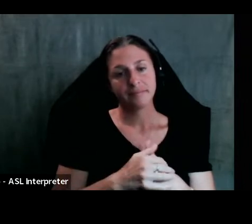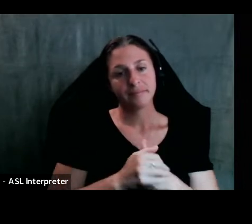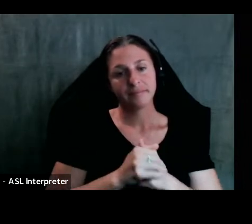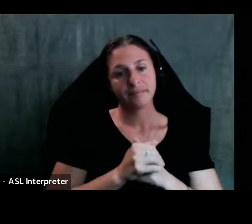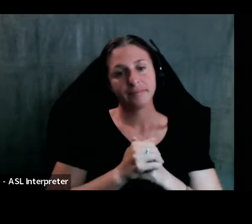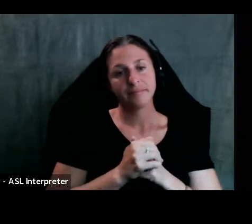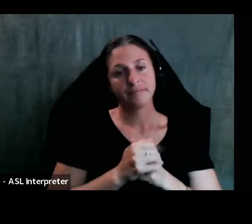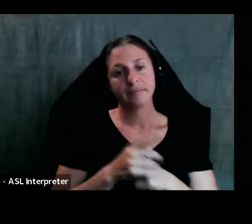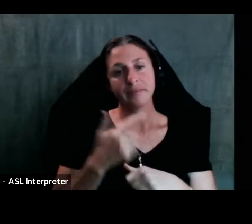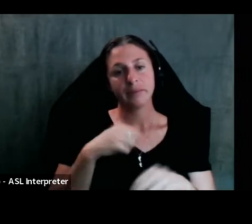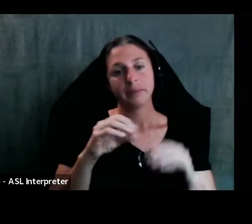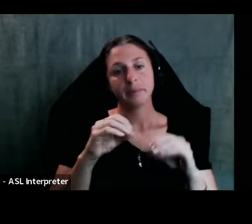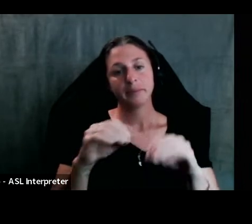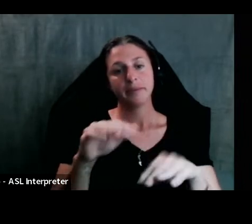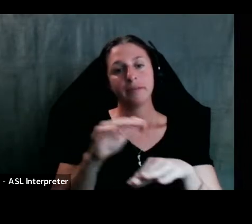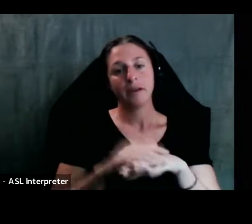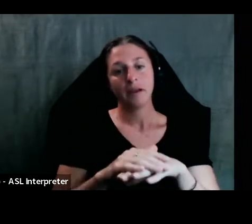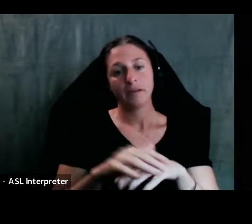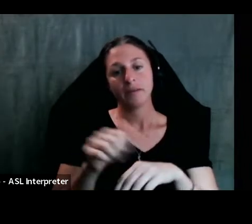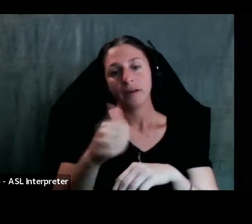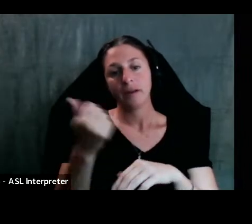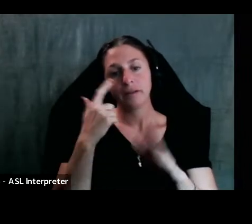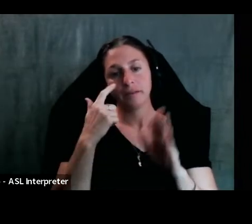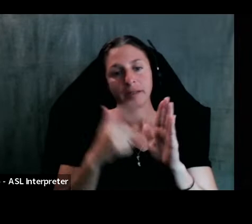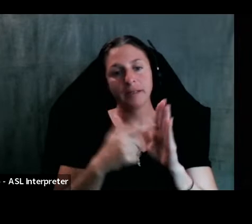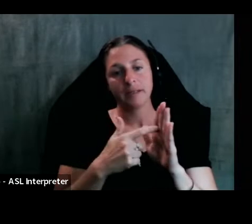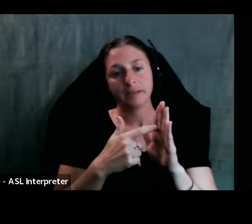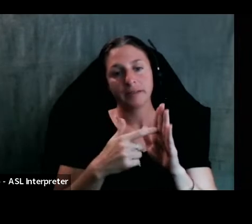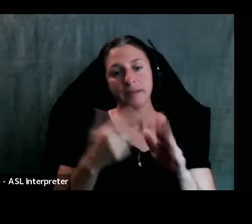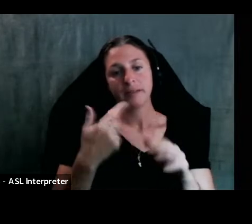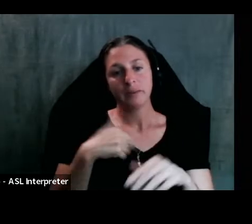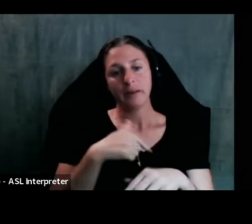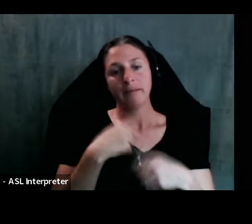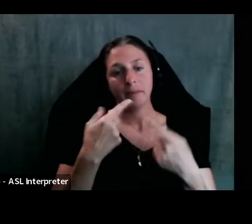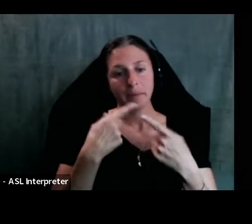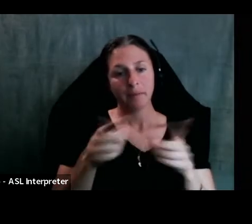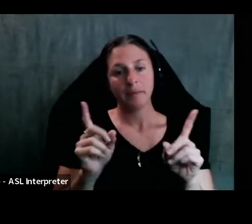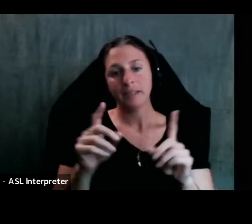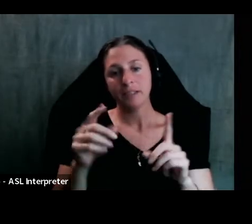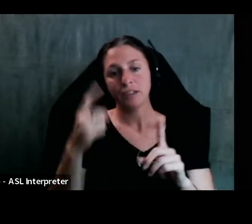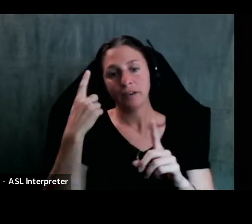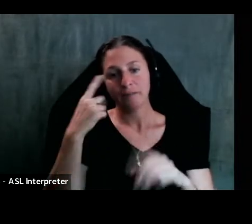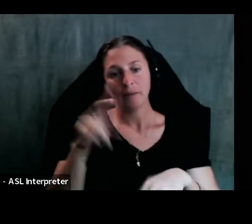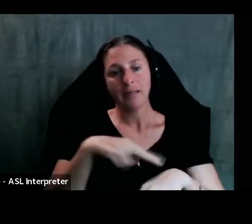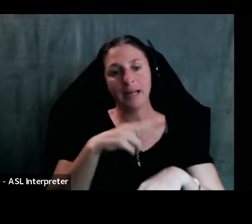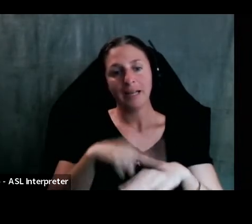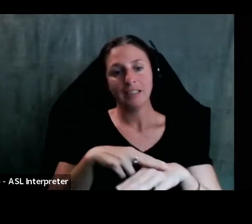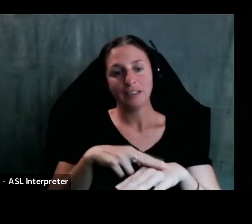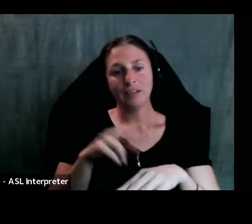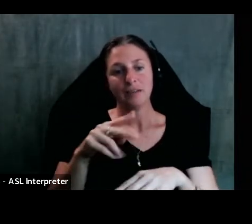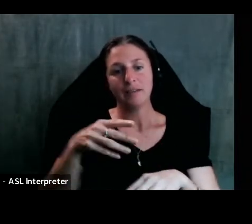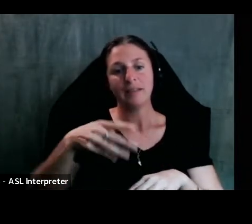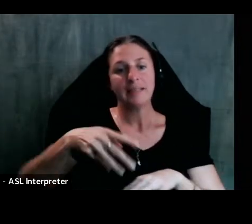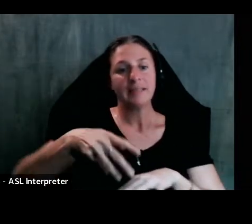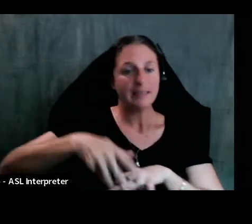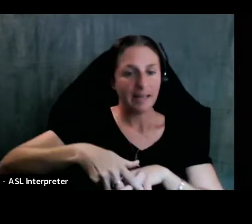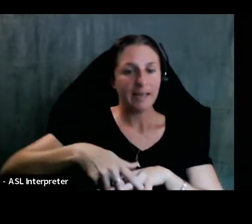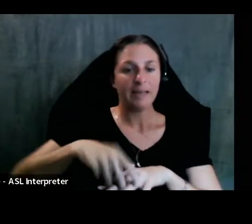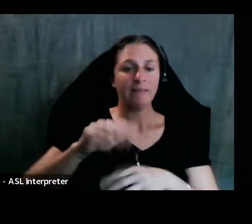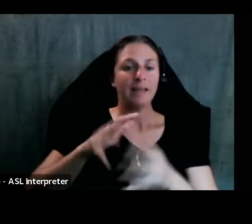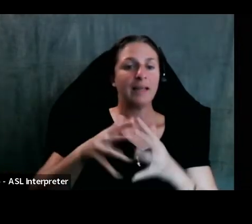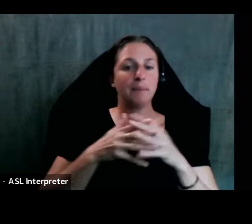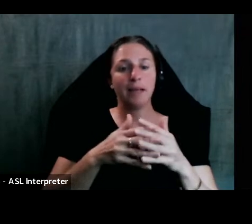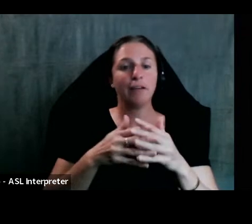So we are moving on to other recognition. We have a proclamation for the National Native American Heritage Month. I'm going to turn that